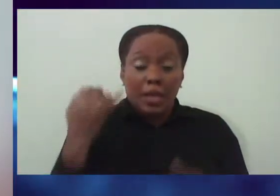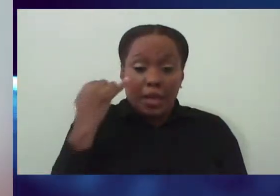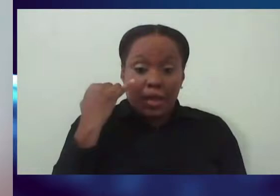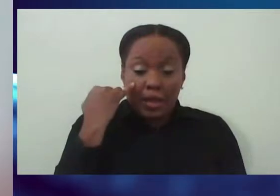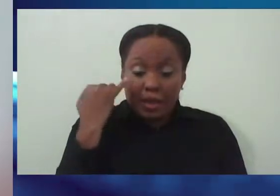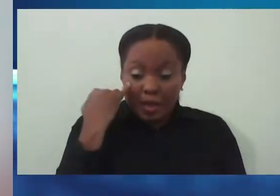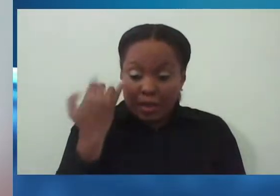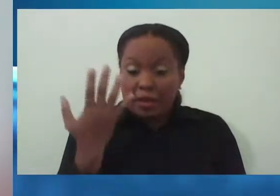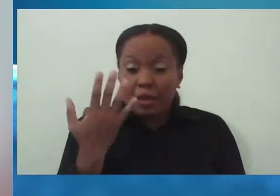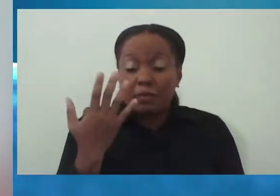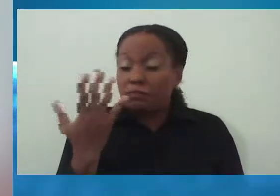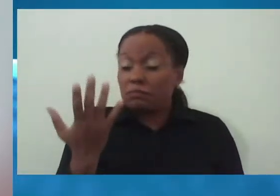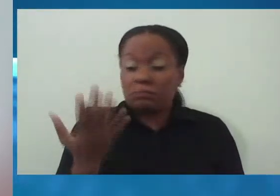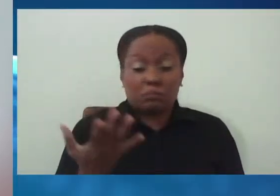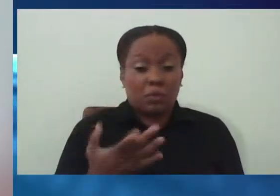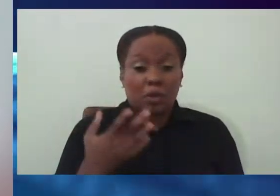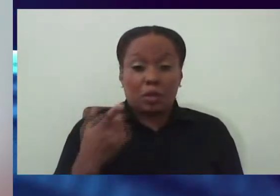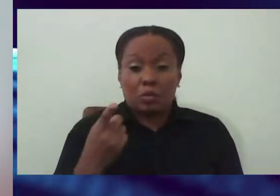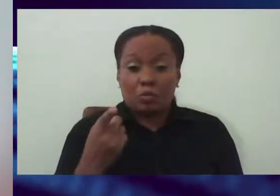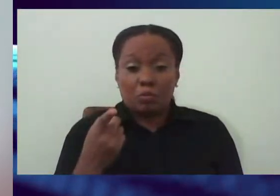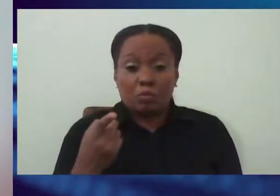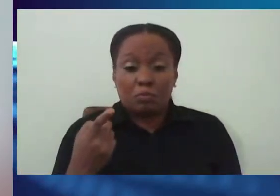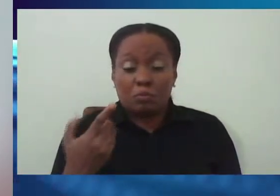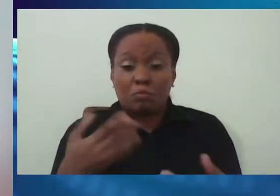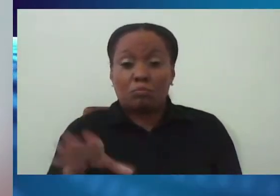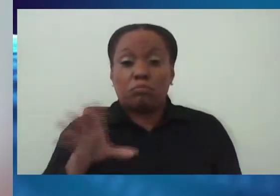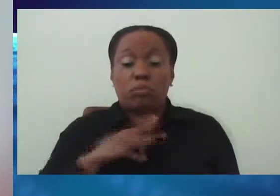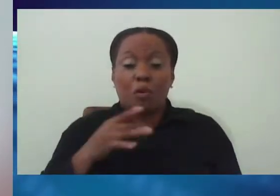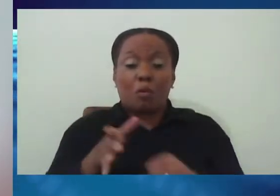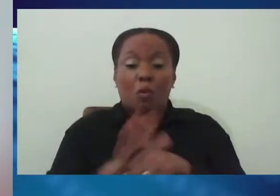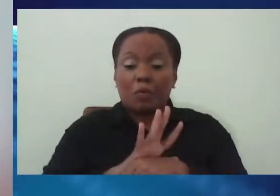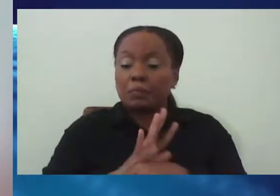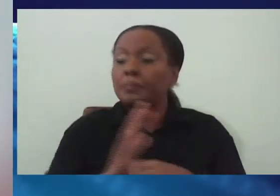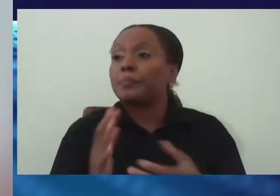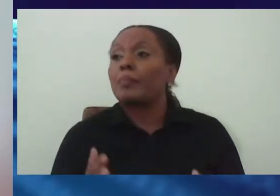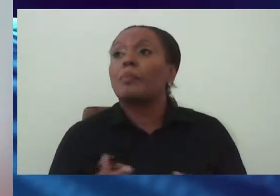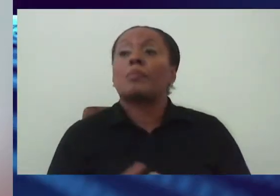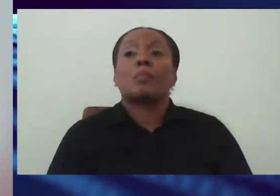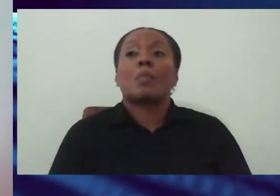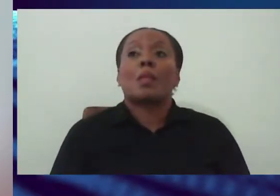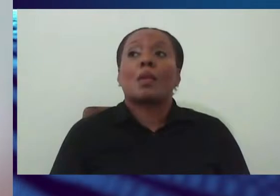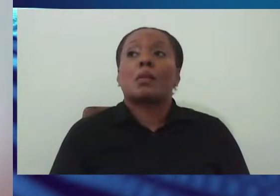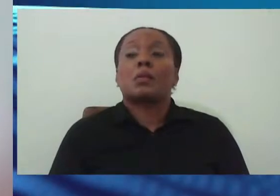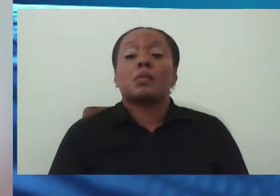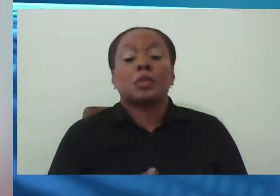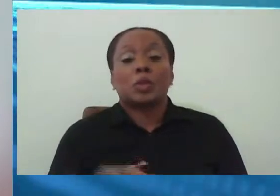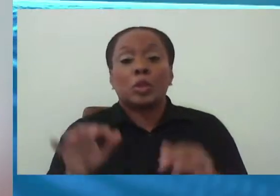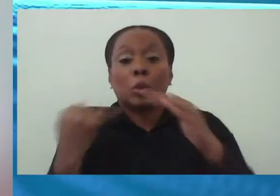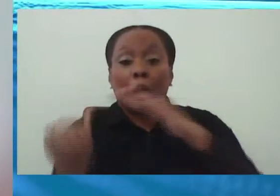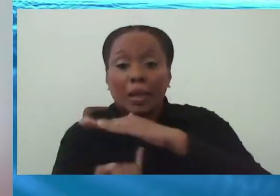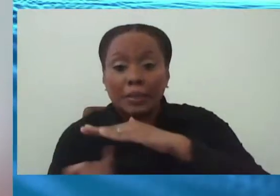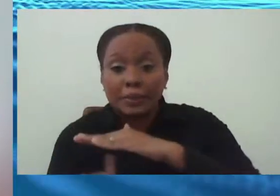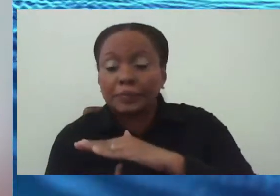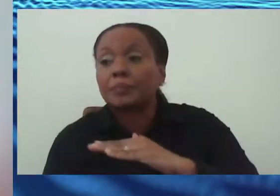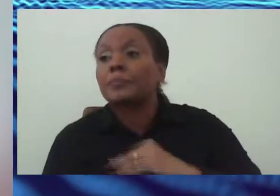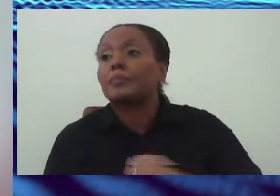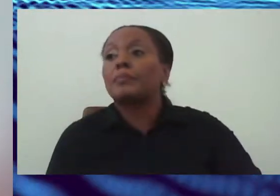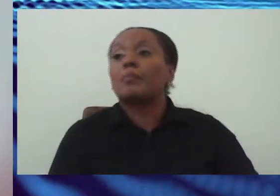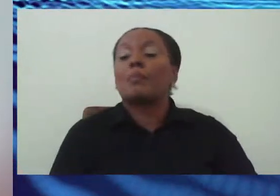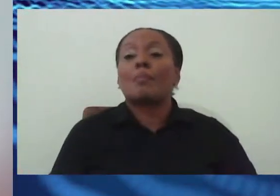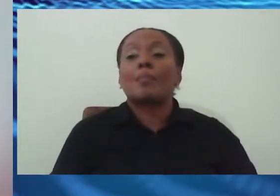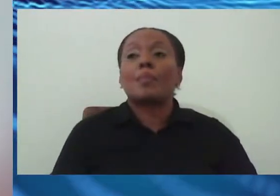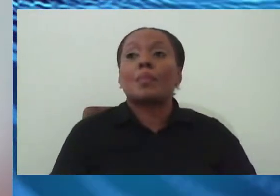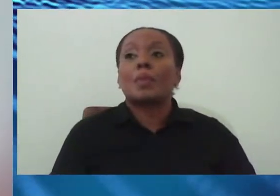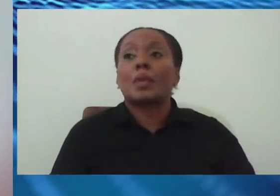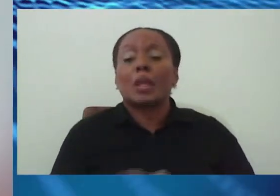to 3 months. And therefore, employers need to allow persons who have been